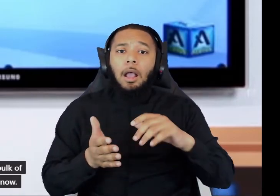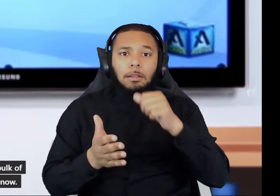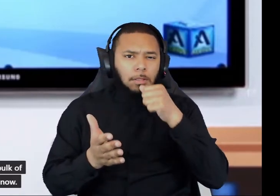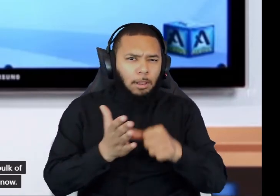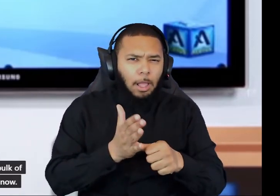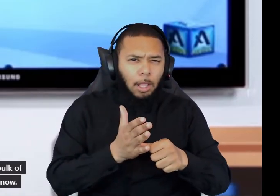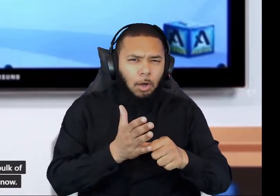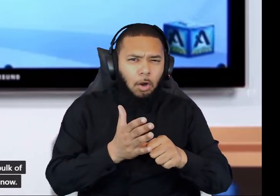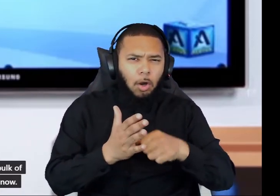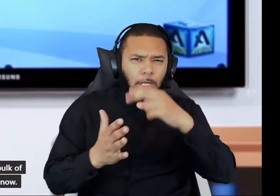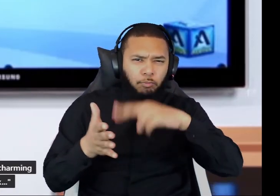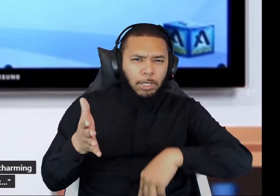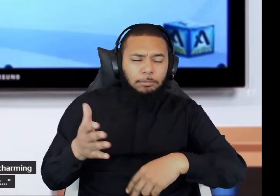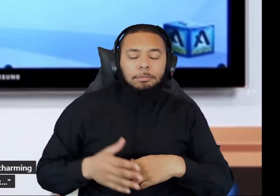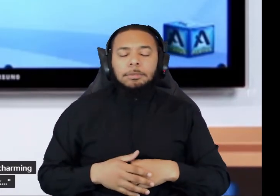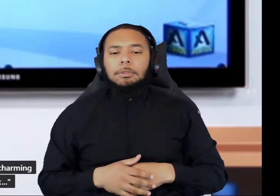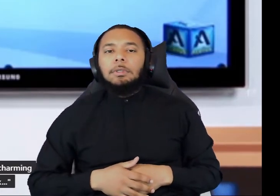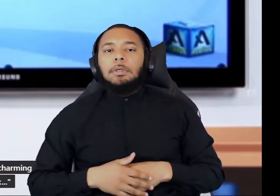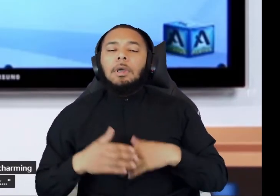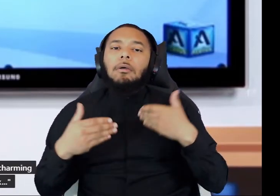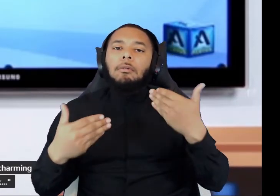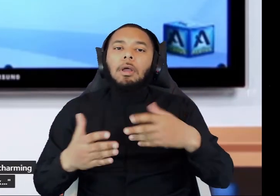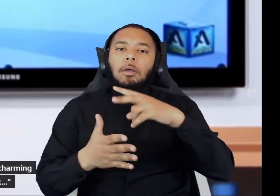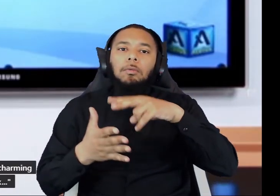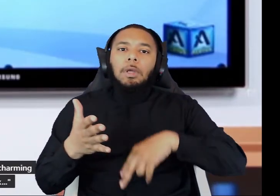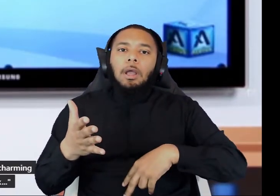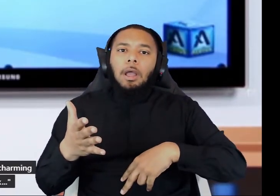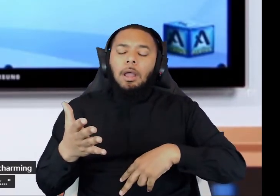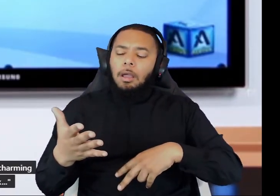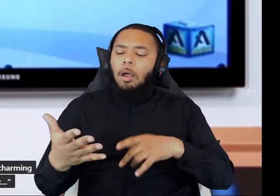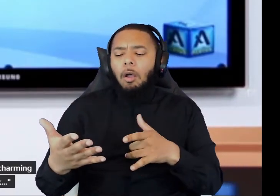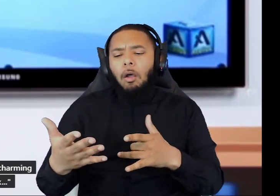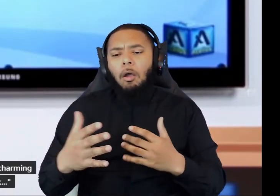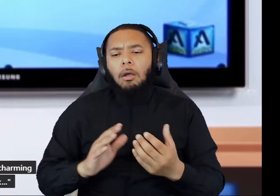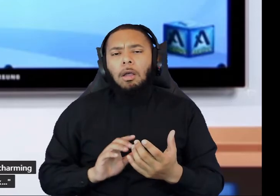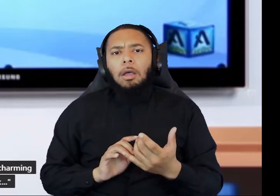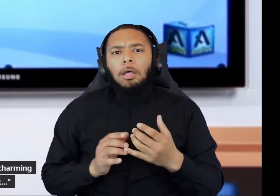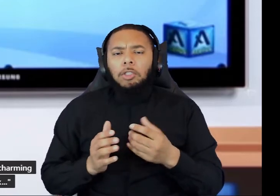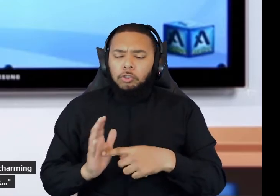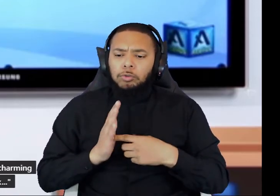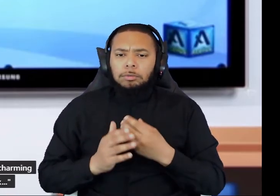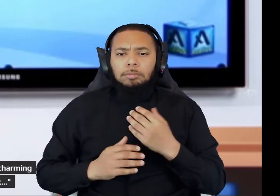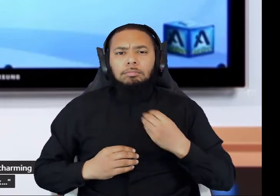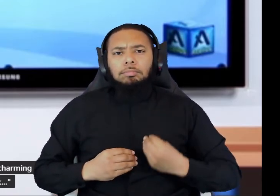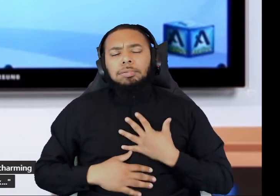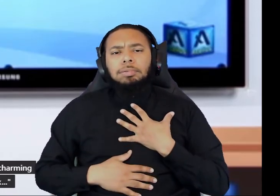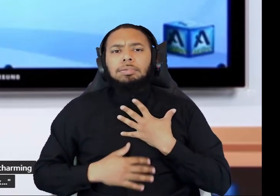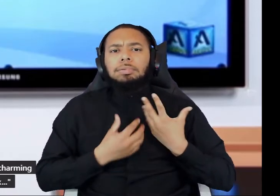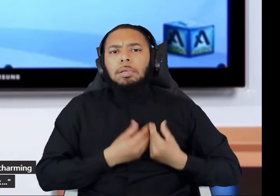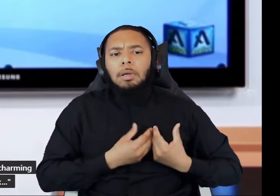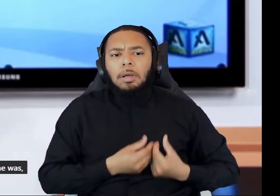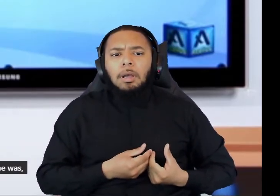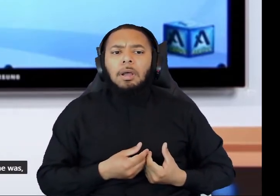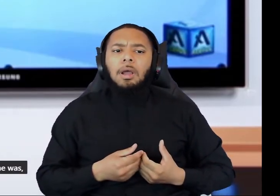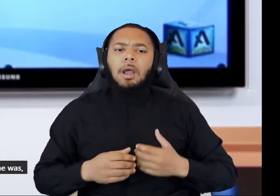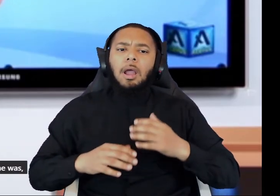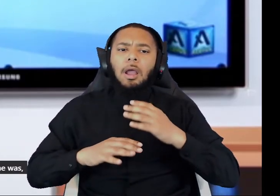We're talking about a letter now. A loving, sedate, and altogether charming and gracious piece of